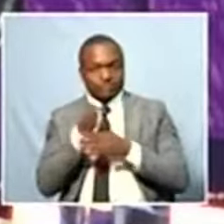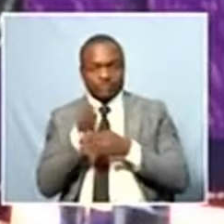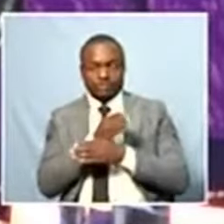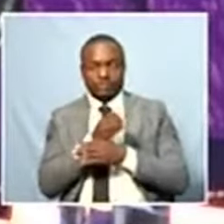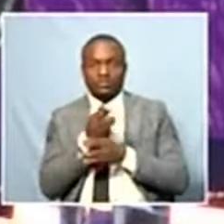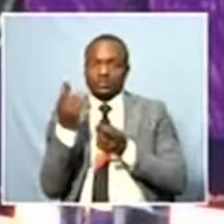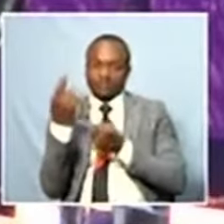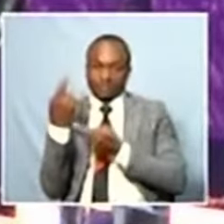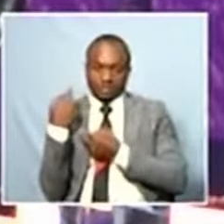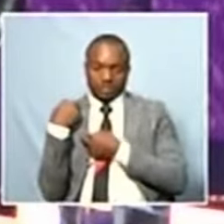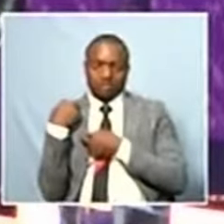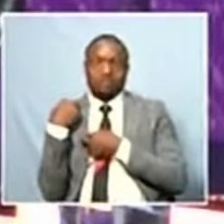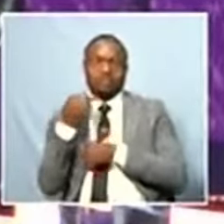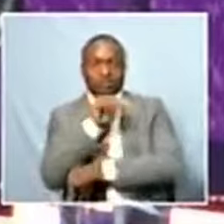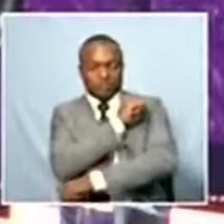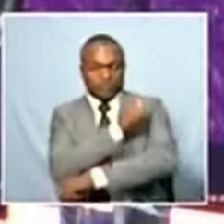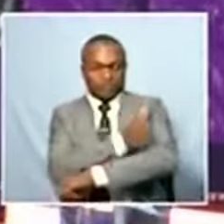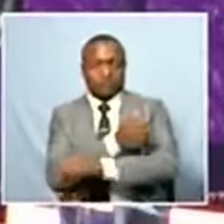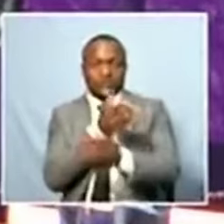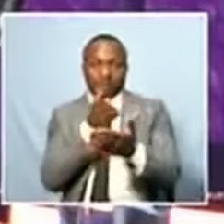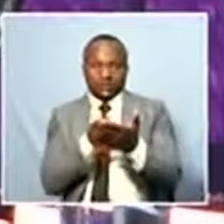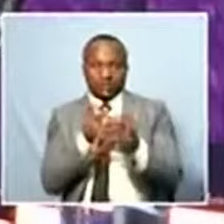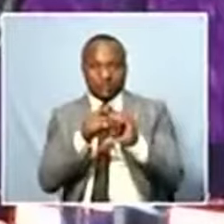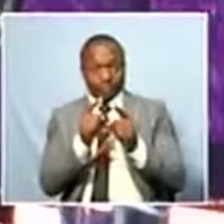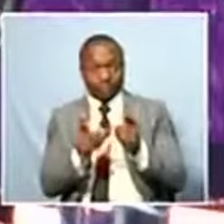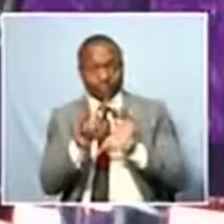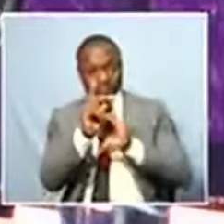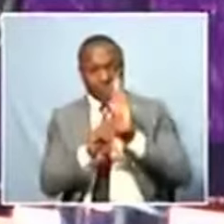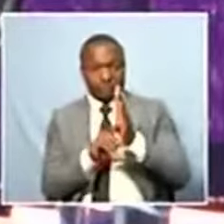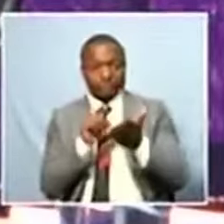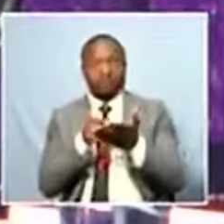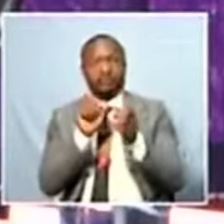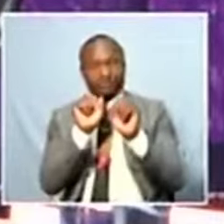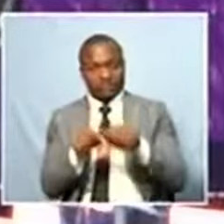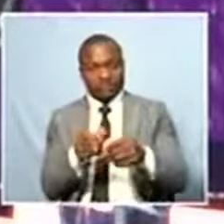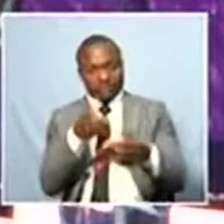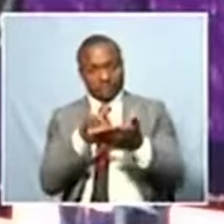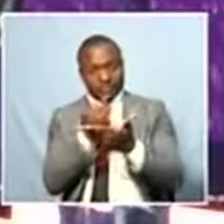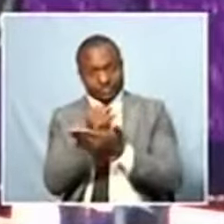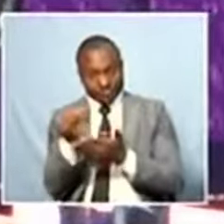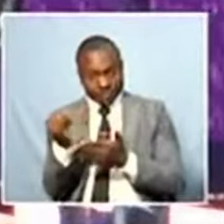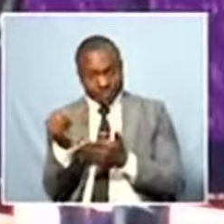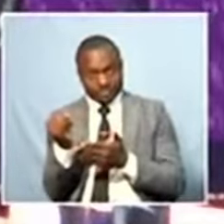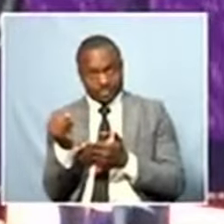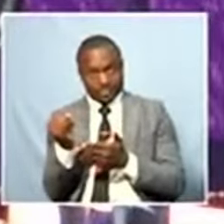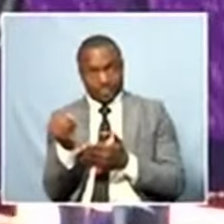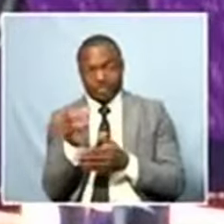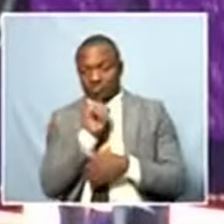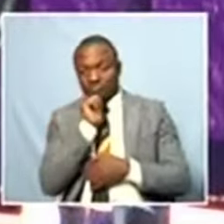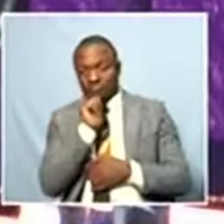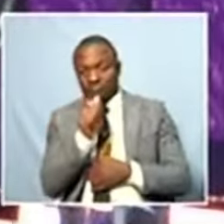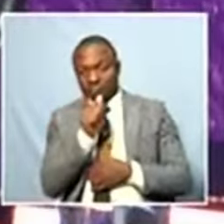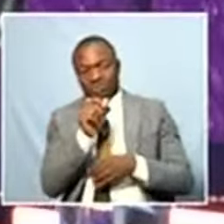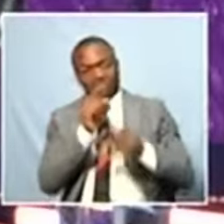on this. But obviously, policy being what it is, there could be these issues that unanticipated